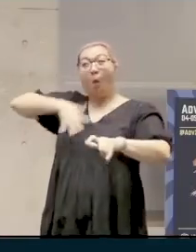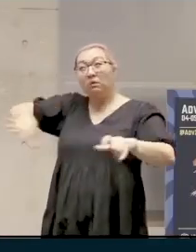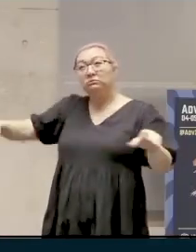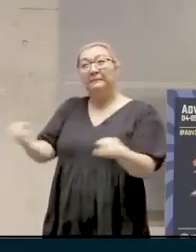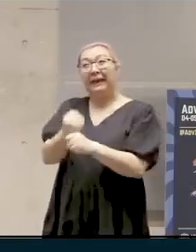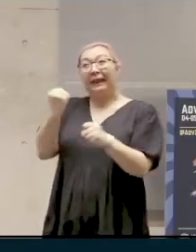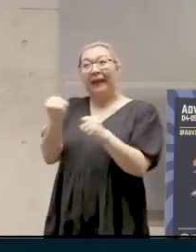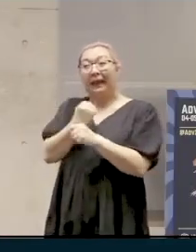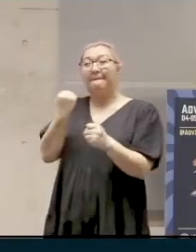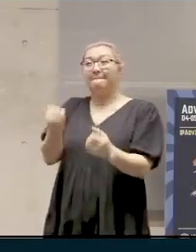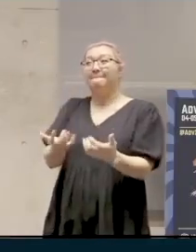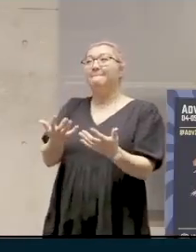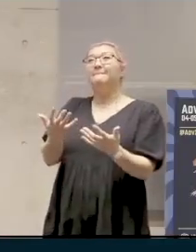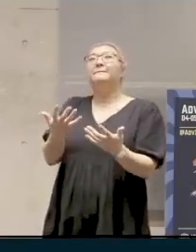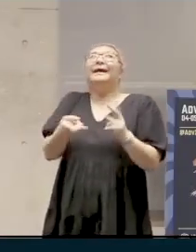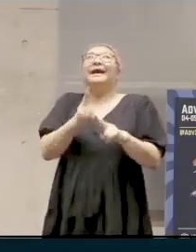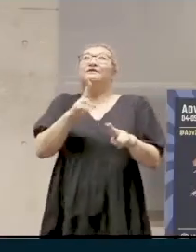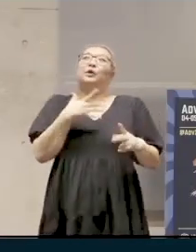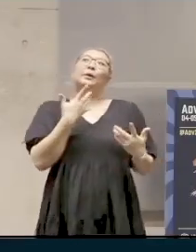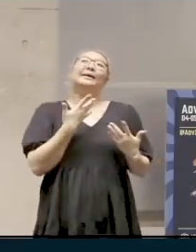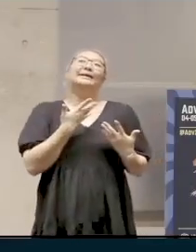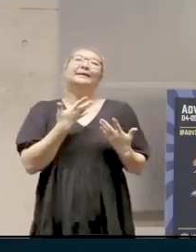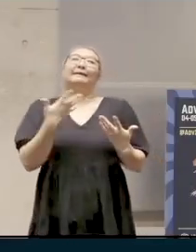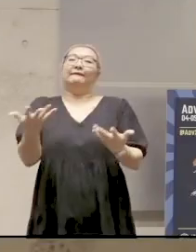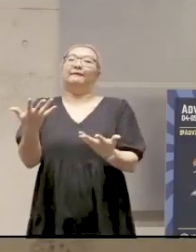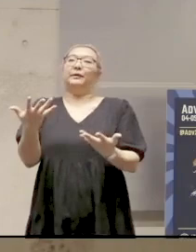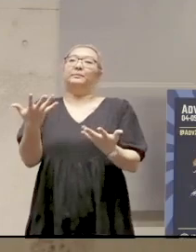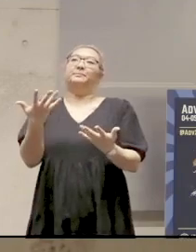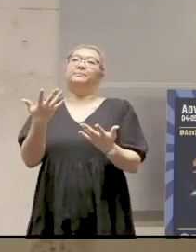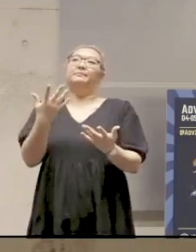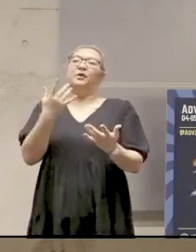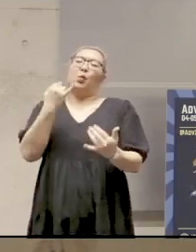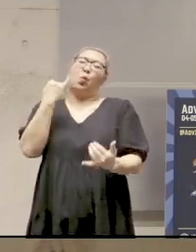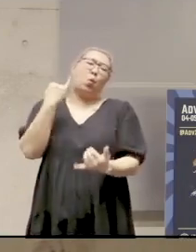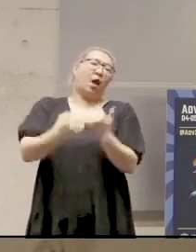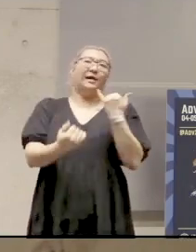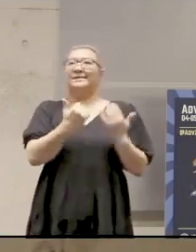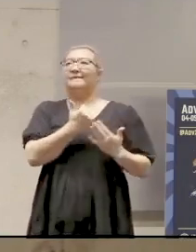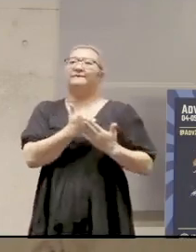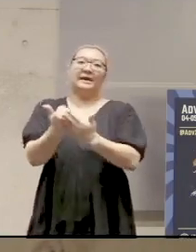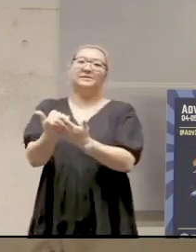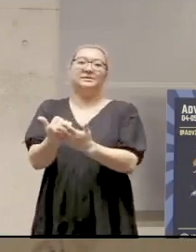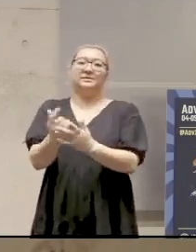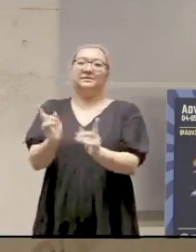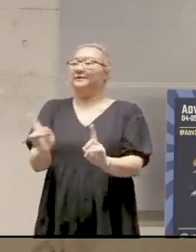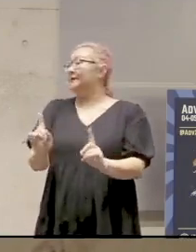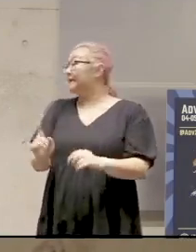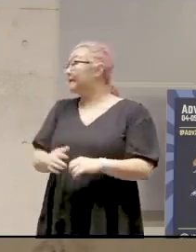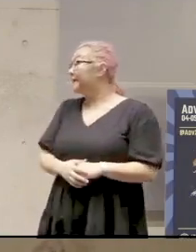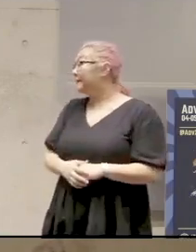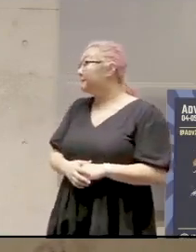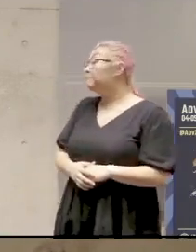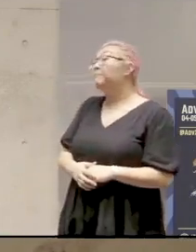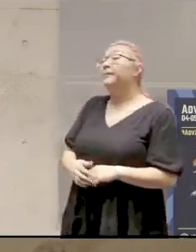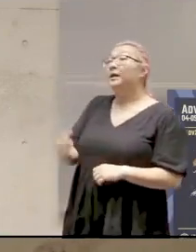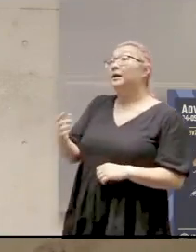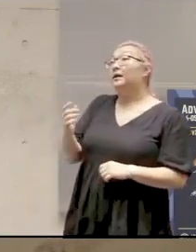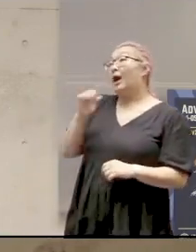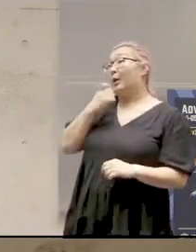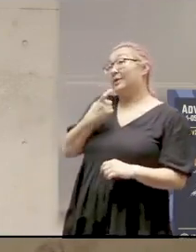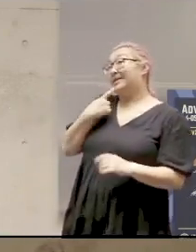you received, if you prefer? Giles, what's your worst piece of advice? The worst piece of advice for anybody looking to work in the games industry